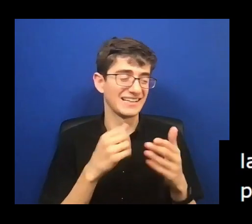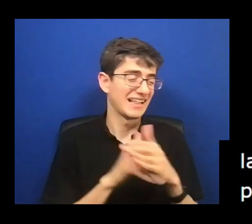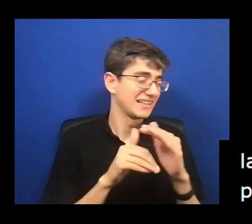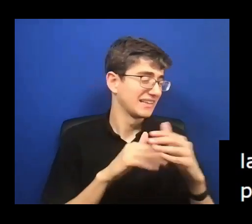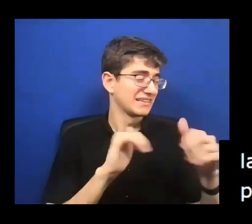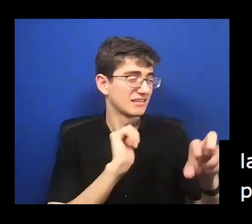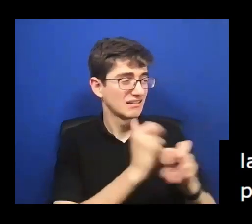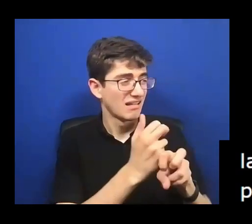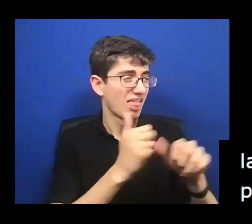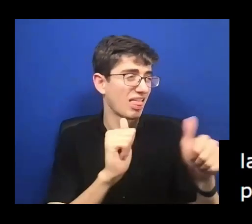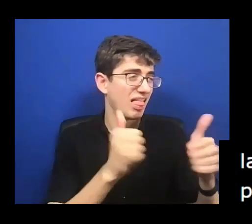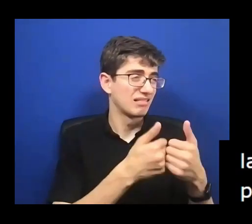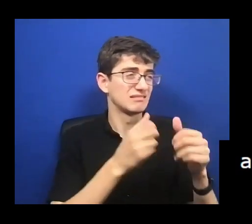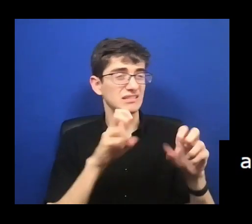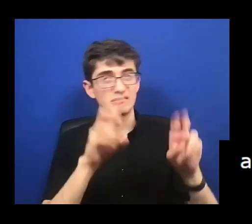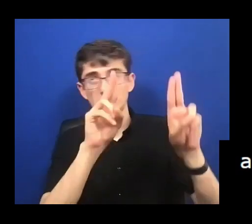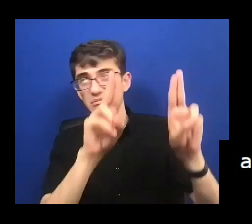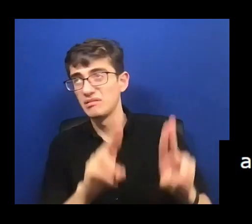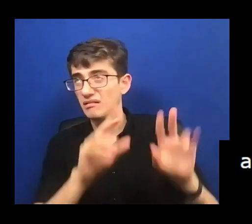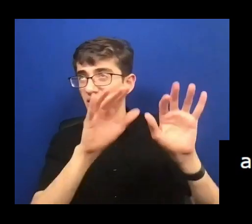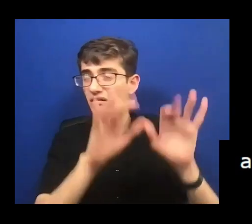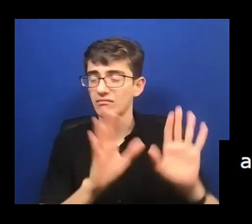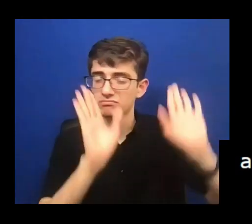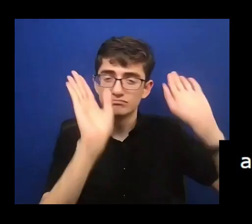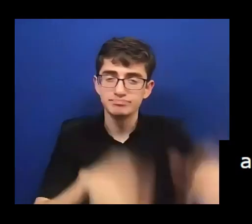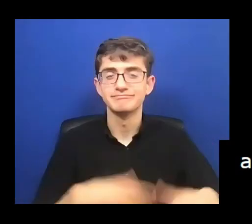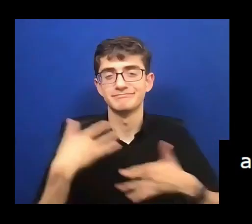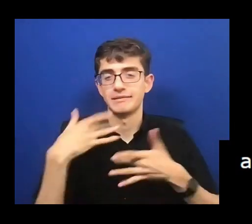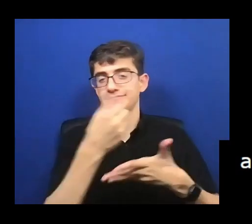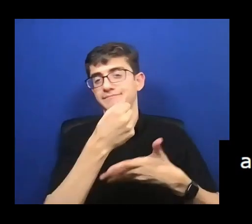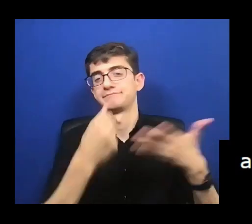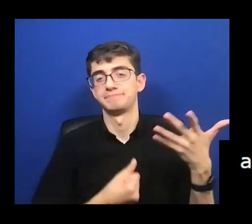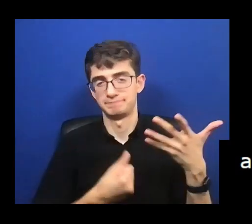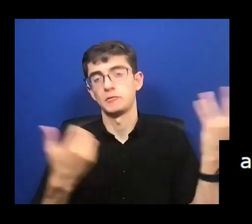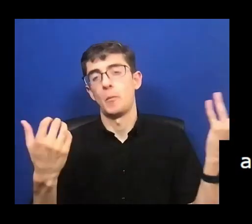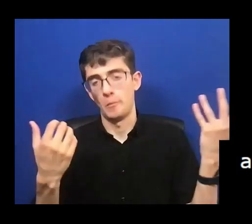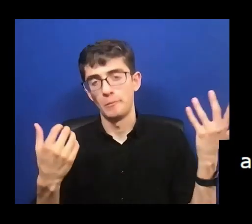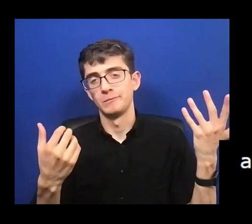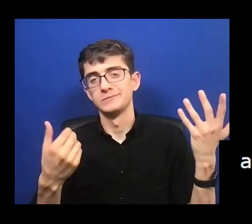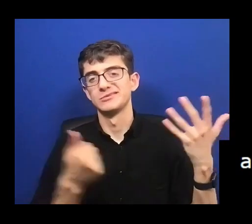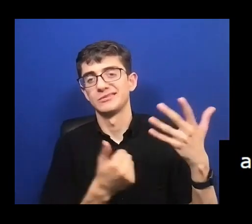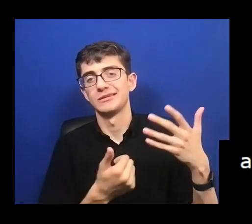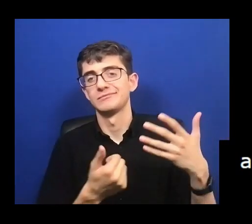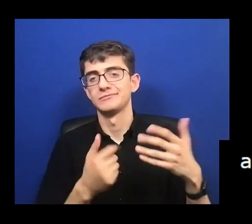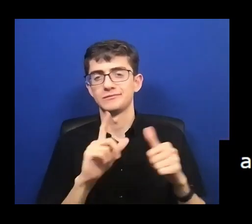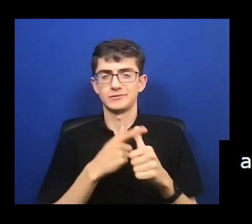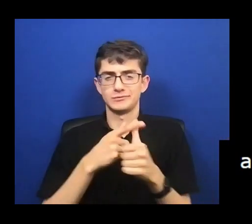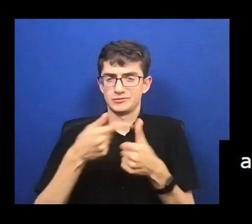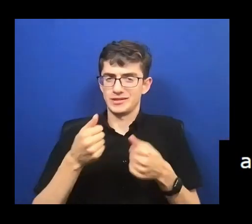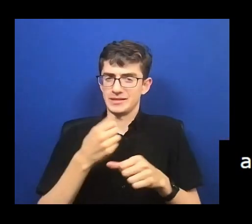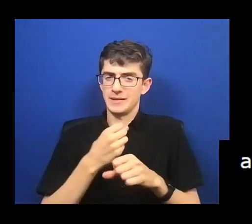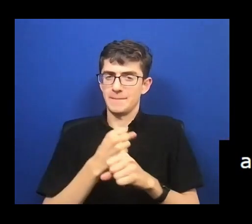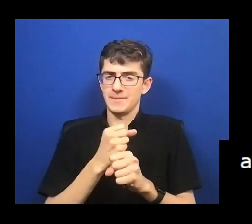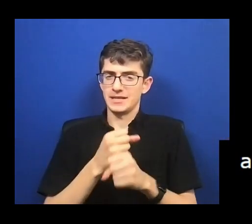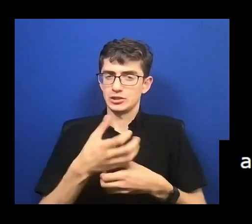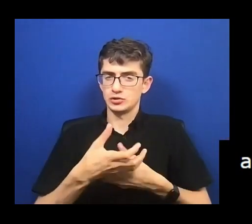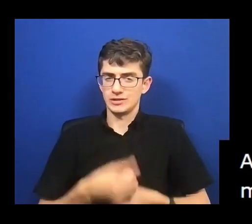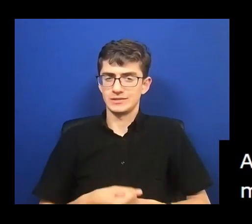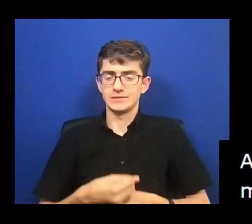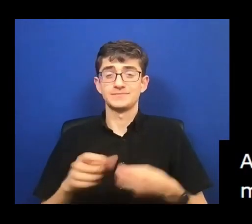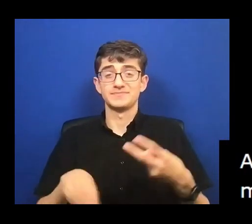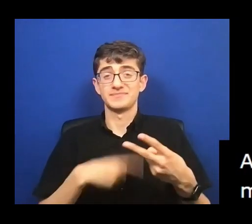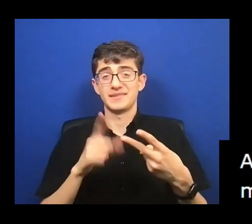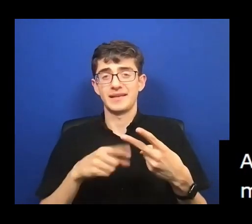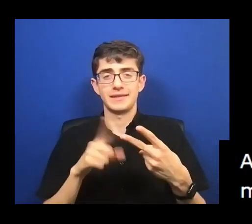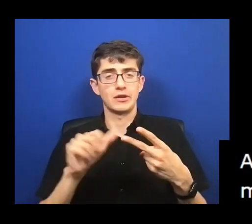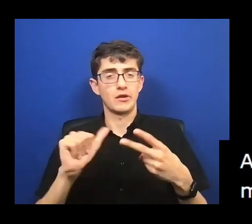So really, that's kind of our first layer in terms of dealing with how to build trust across these communities. And then the second piece is just really putting